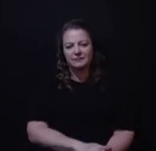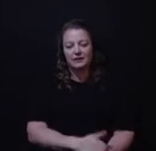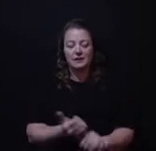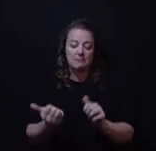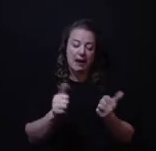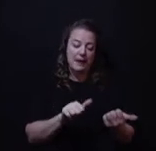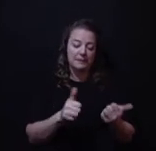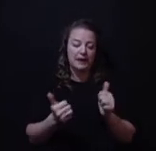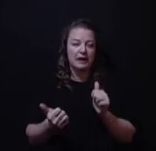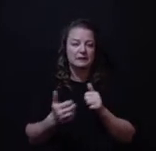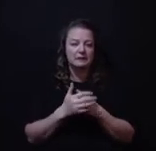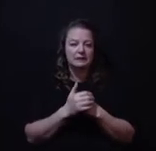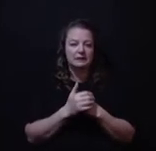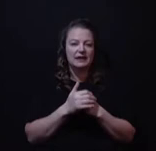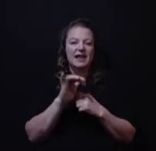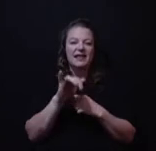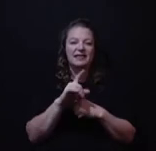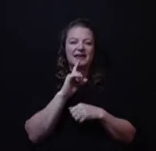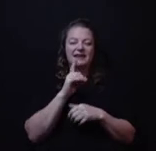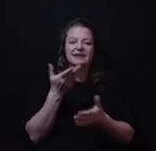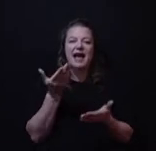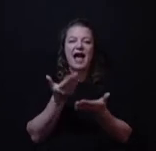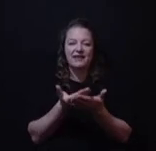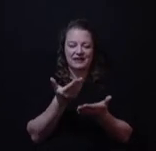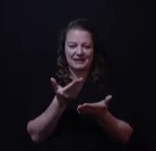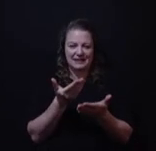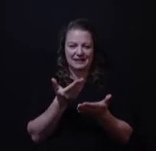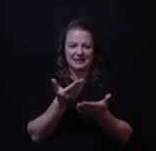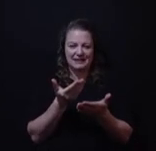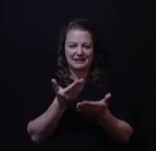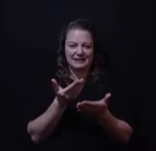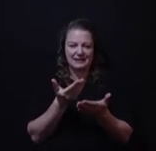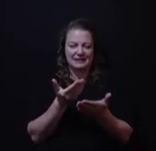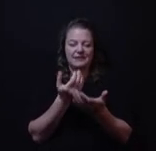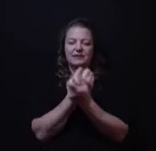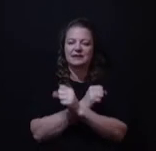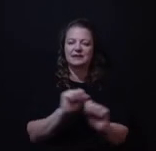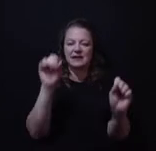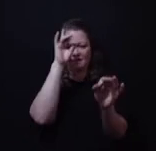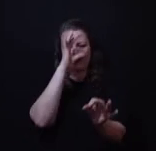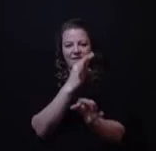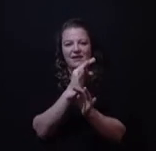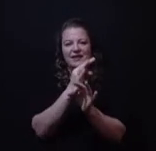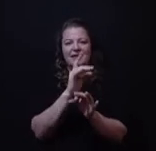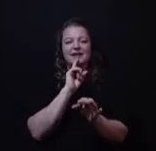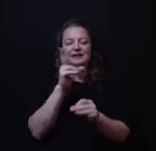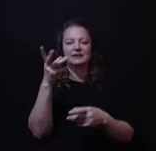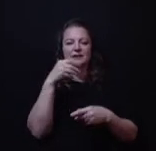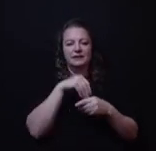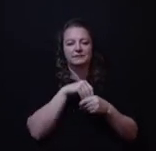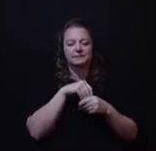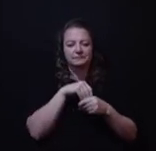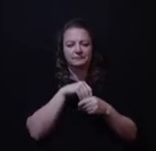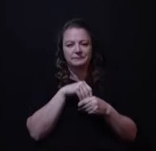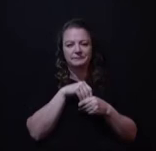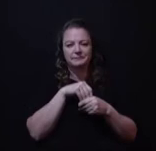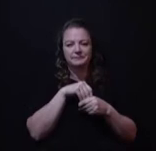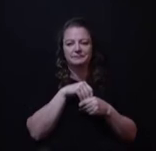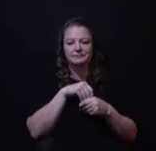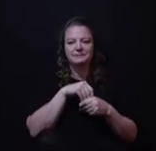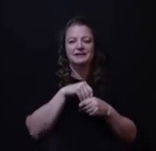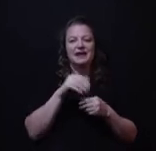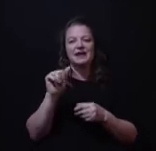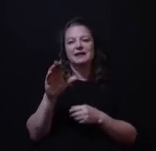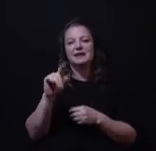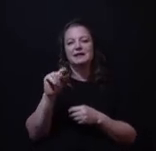Baptize is the evidence of a saving faith that exists within. Think of the Ethiopian eunuch in Acts chapter